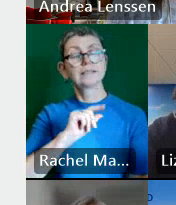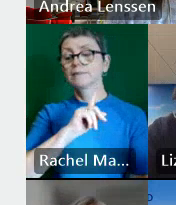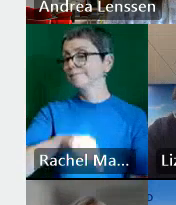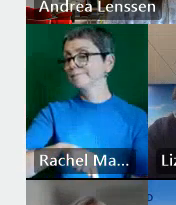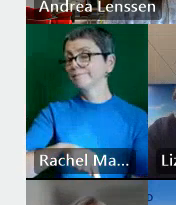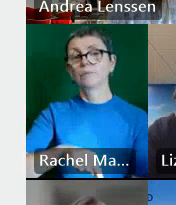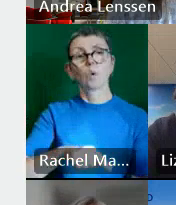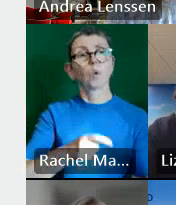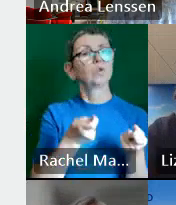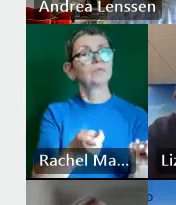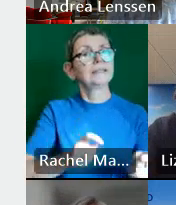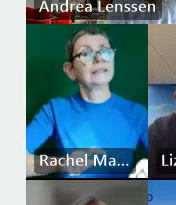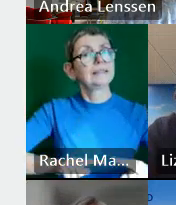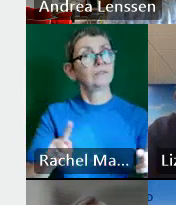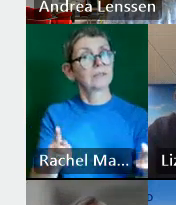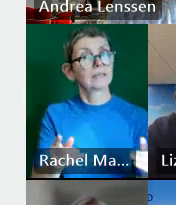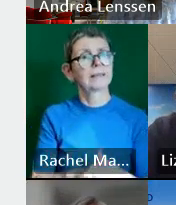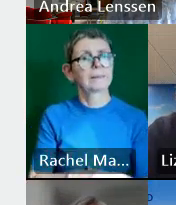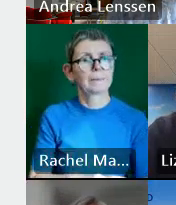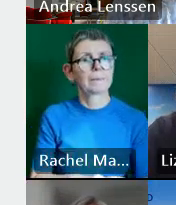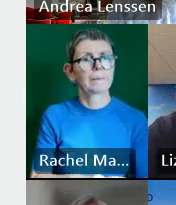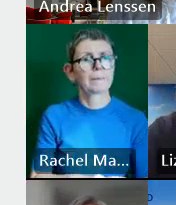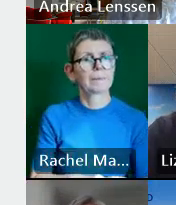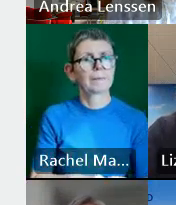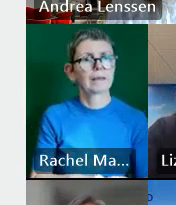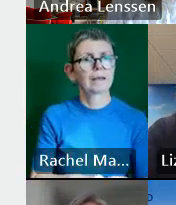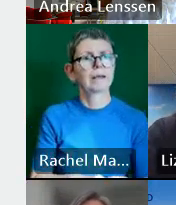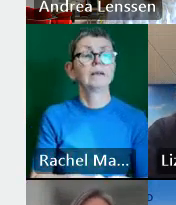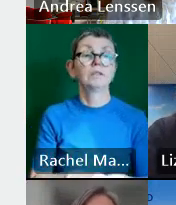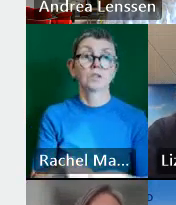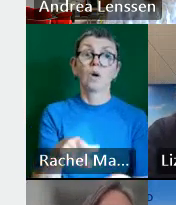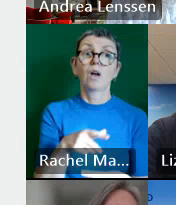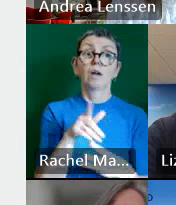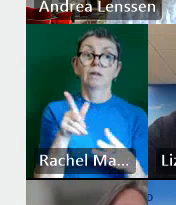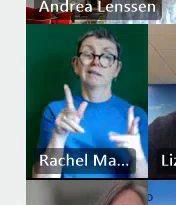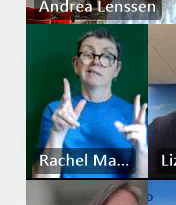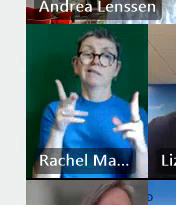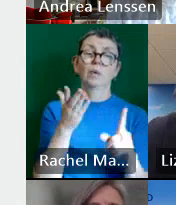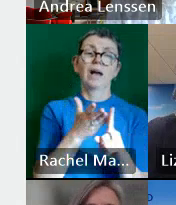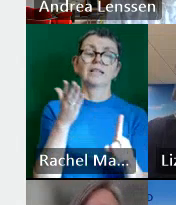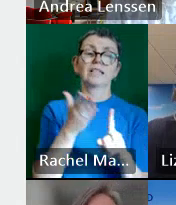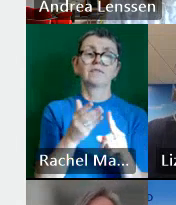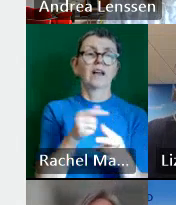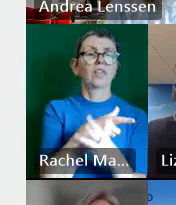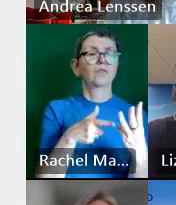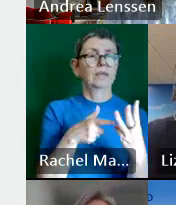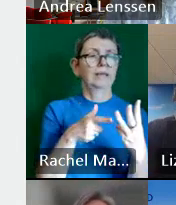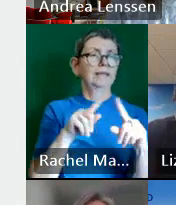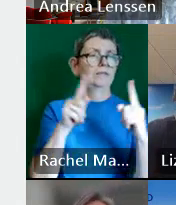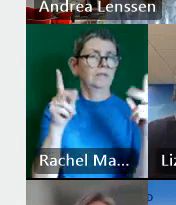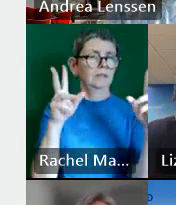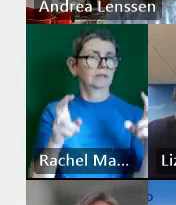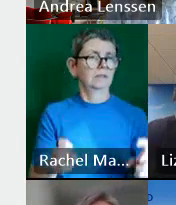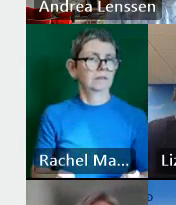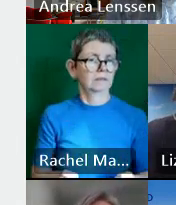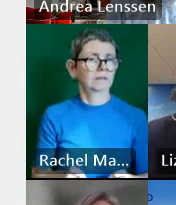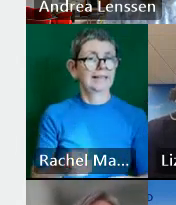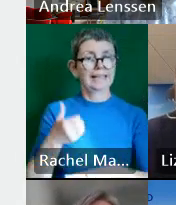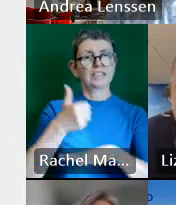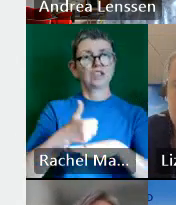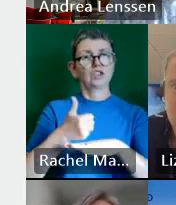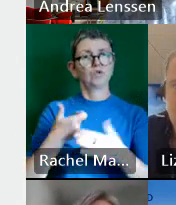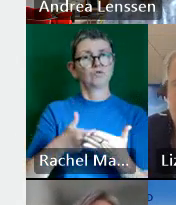differently. And so we broke it down in these 3 different sections. So institutional racism, here's a quote from